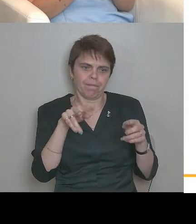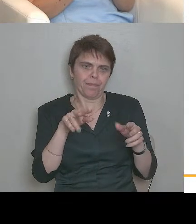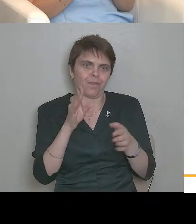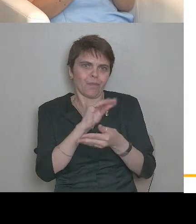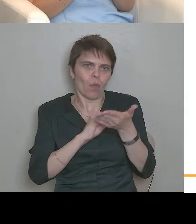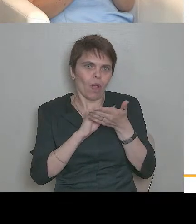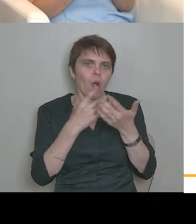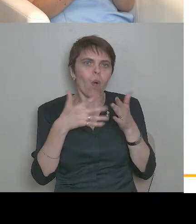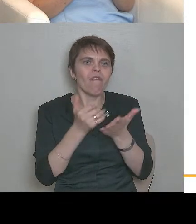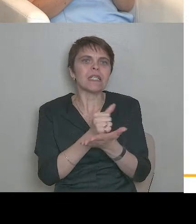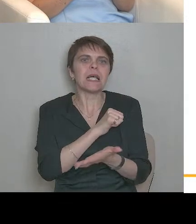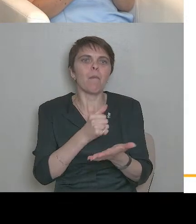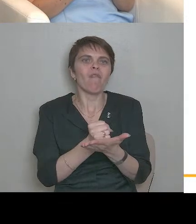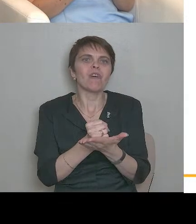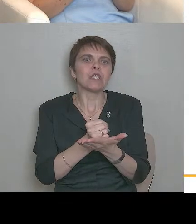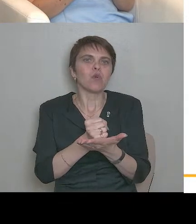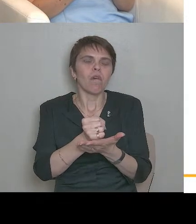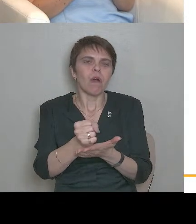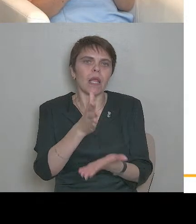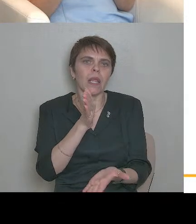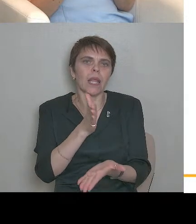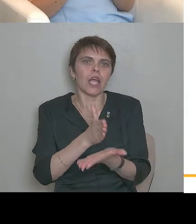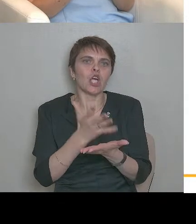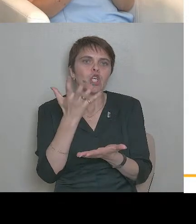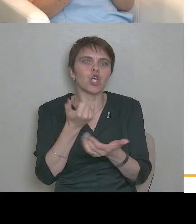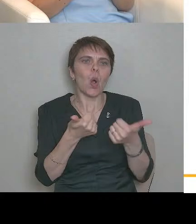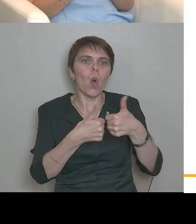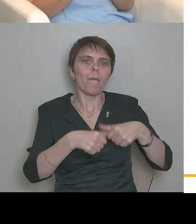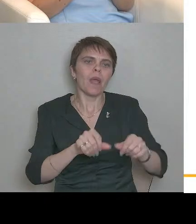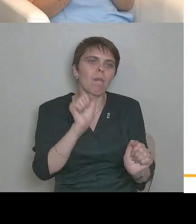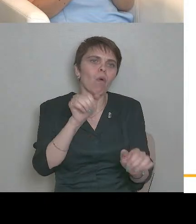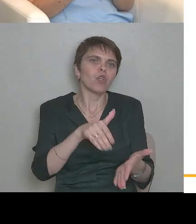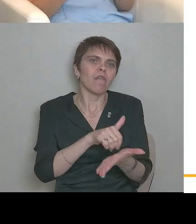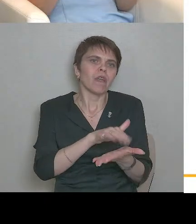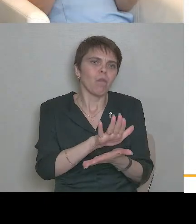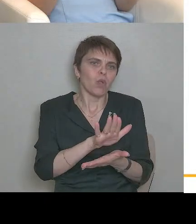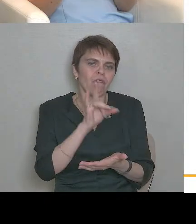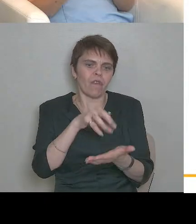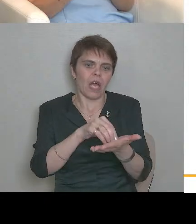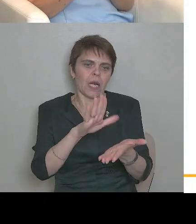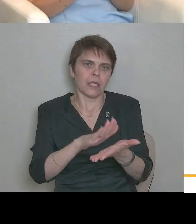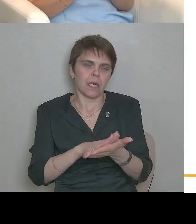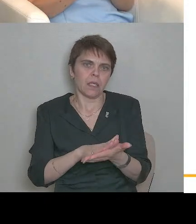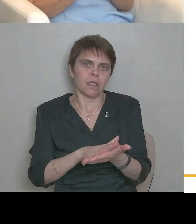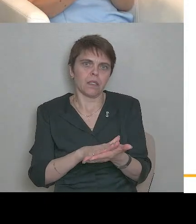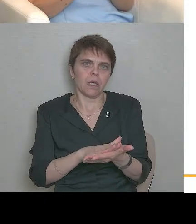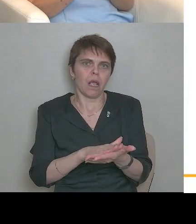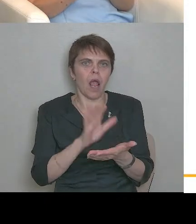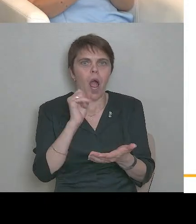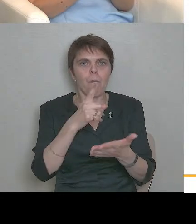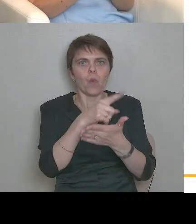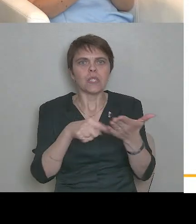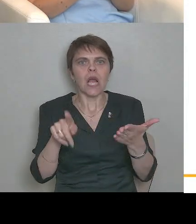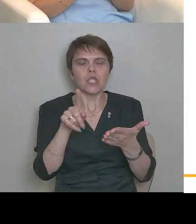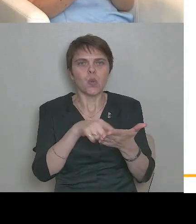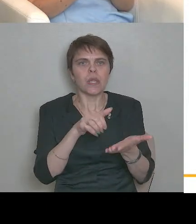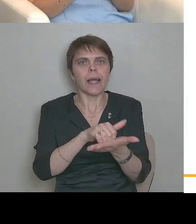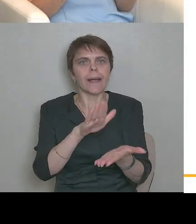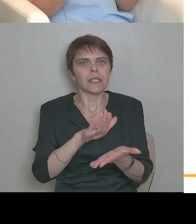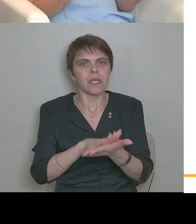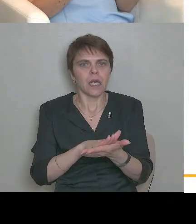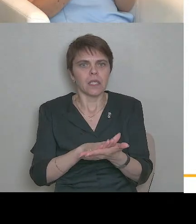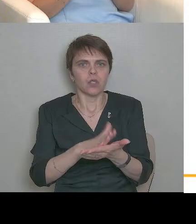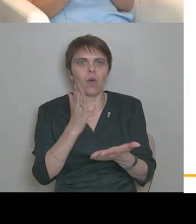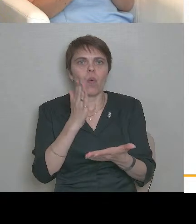talked already about nomination, and also the Commission can refuse to register the